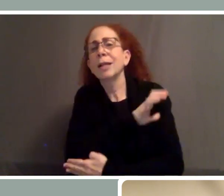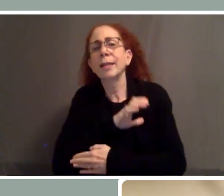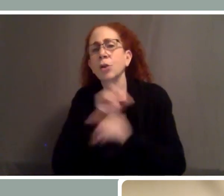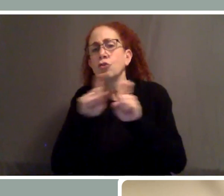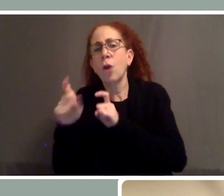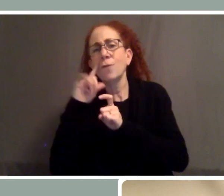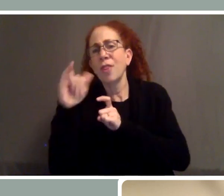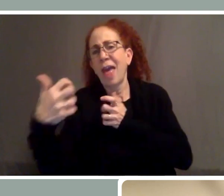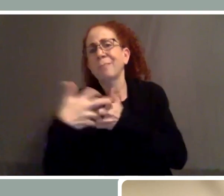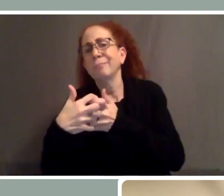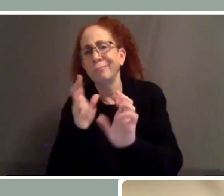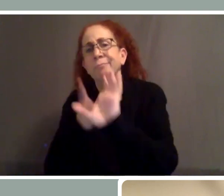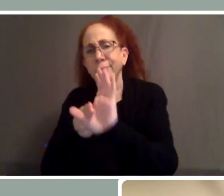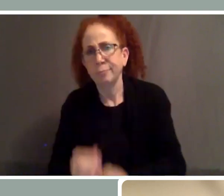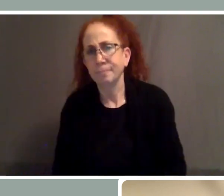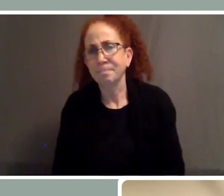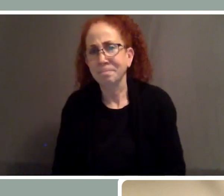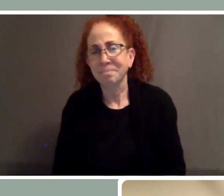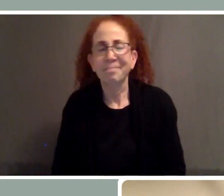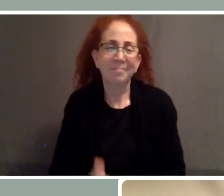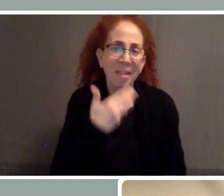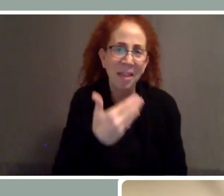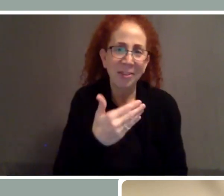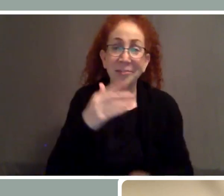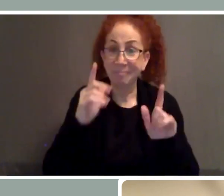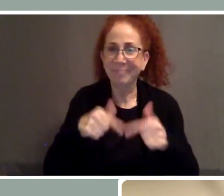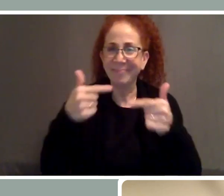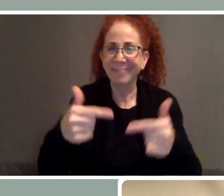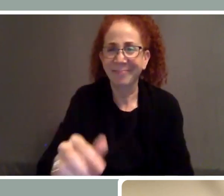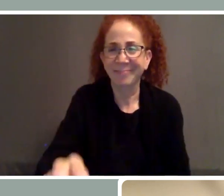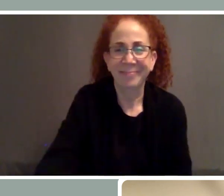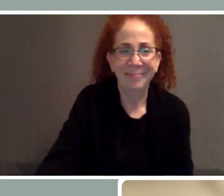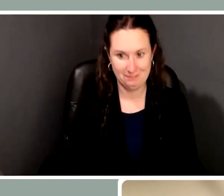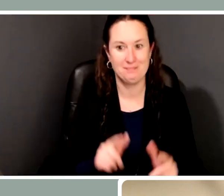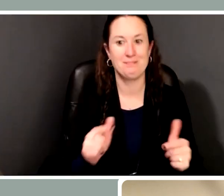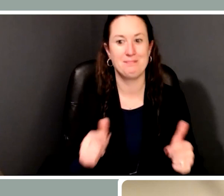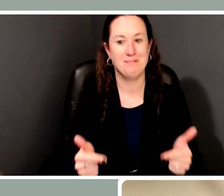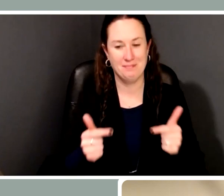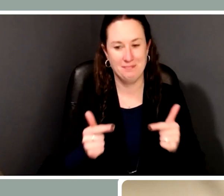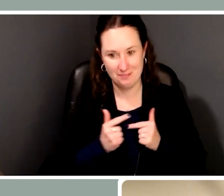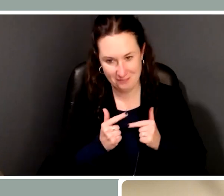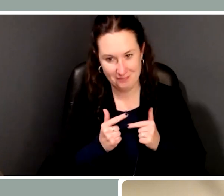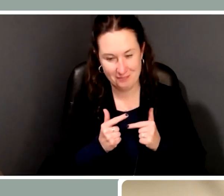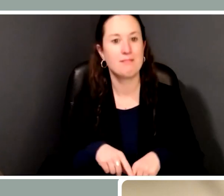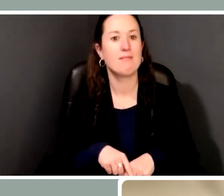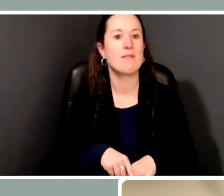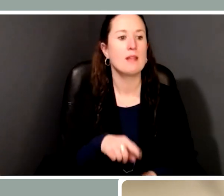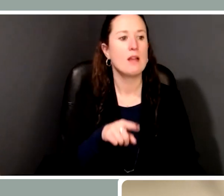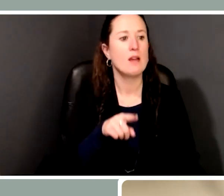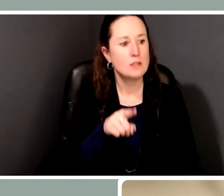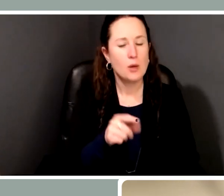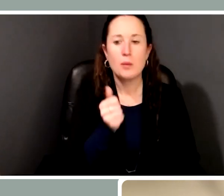potentially targets that. Right. Thank you, Dr. Isaacs. So a couple of people have this